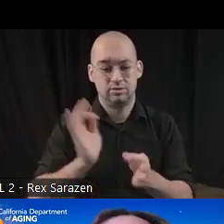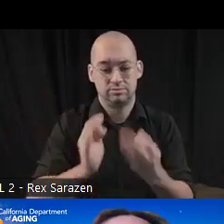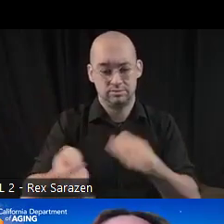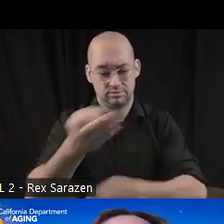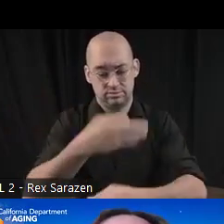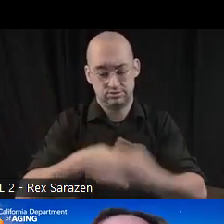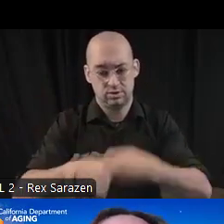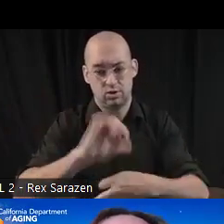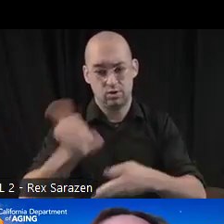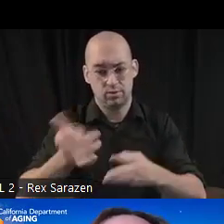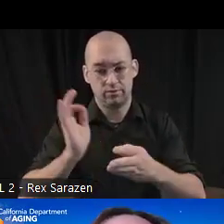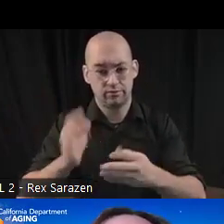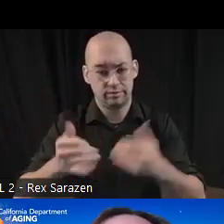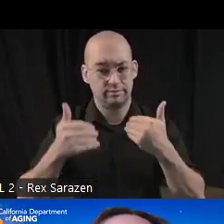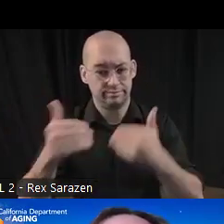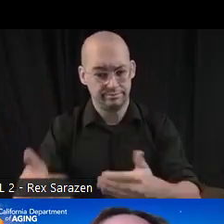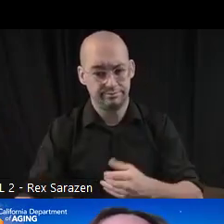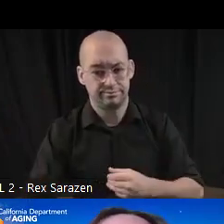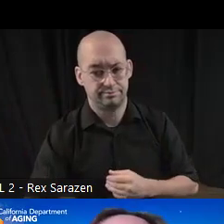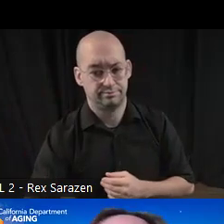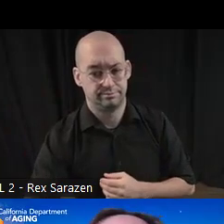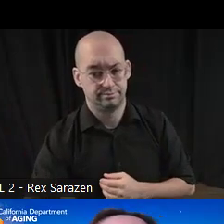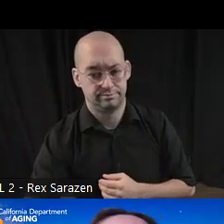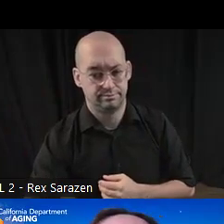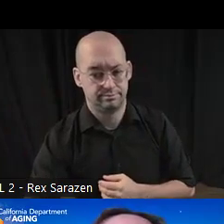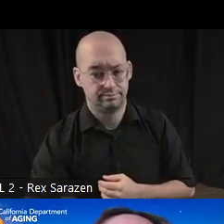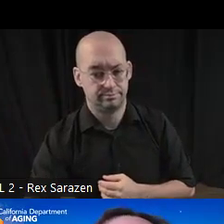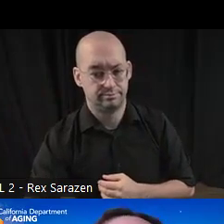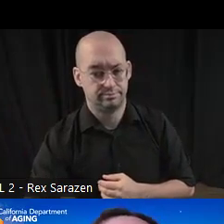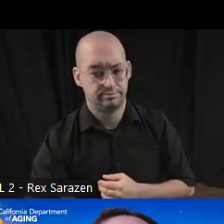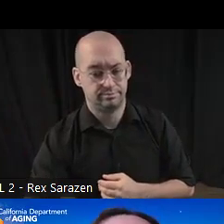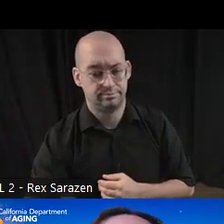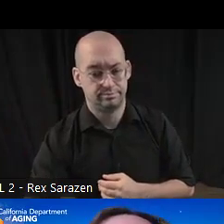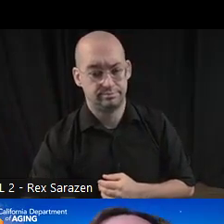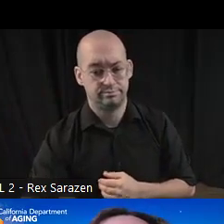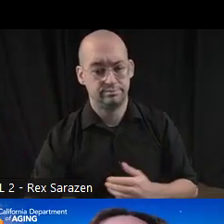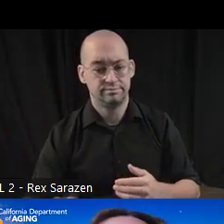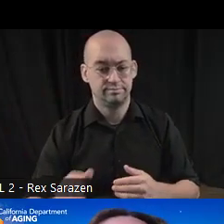to strengthen health equity for deaf and disabled communities. Next slide.